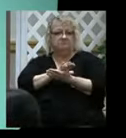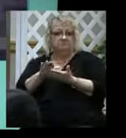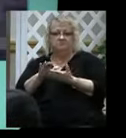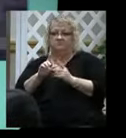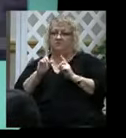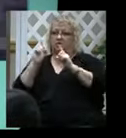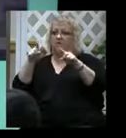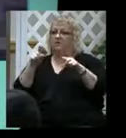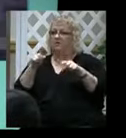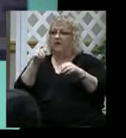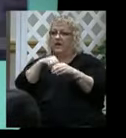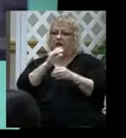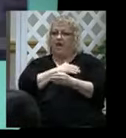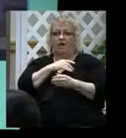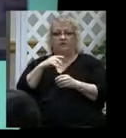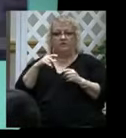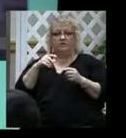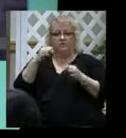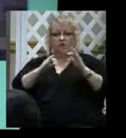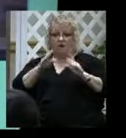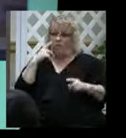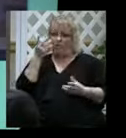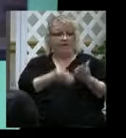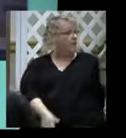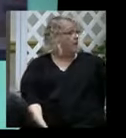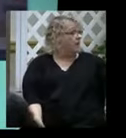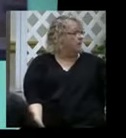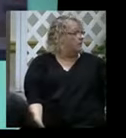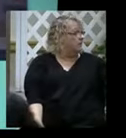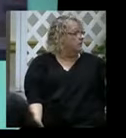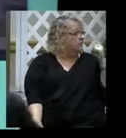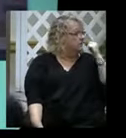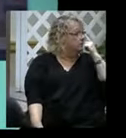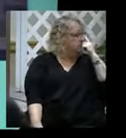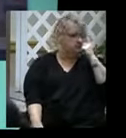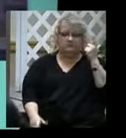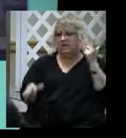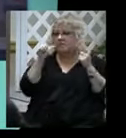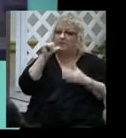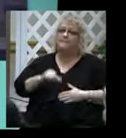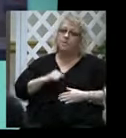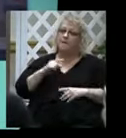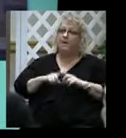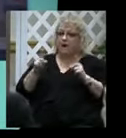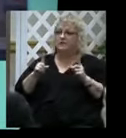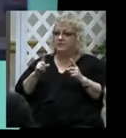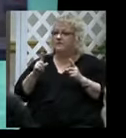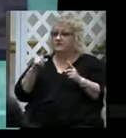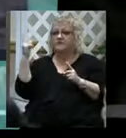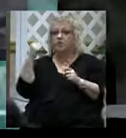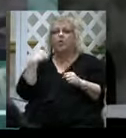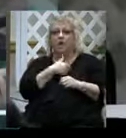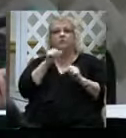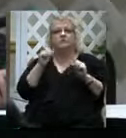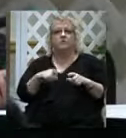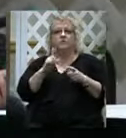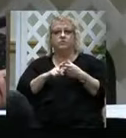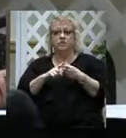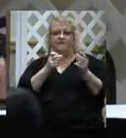go in our courthouses, and they look just like this. Okay, not that I'm very proud of it, but it's something that we were able to